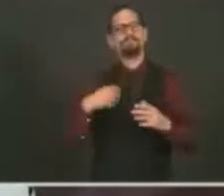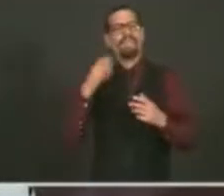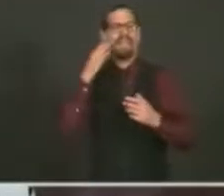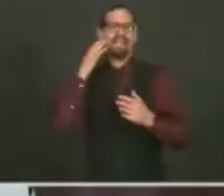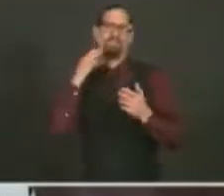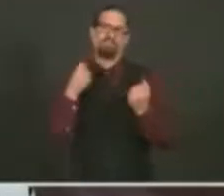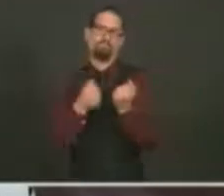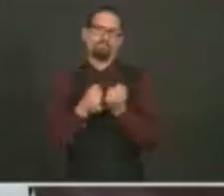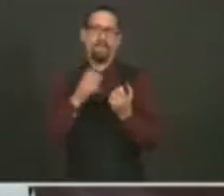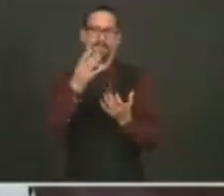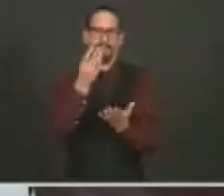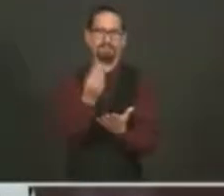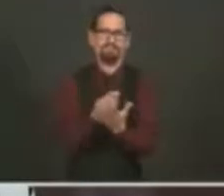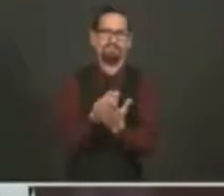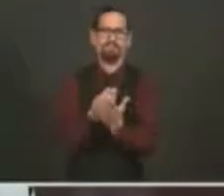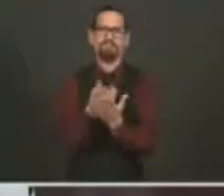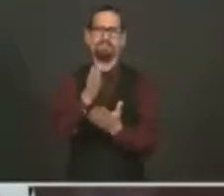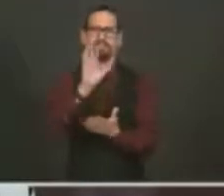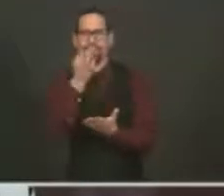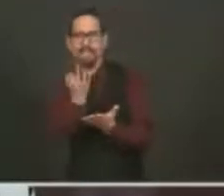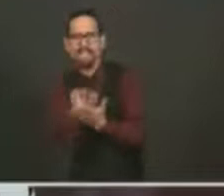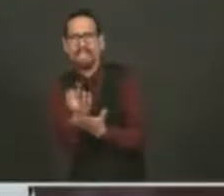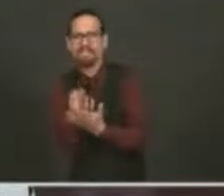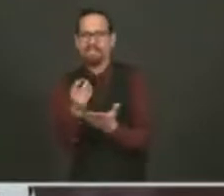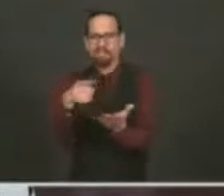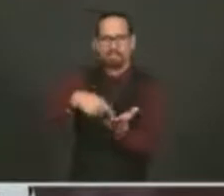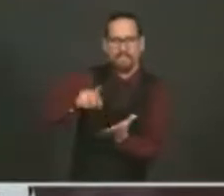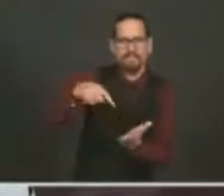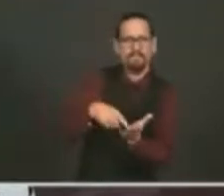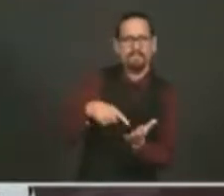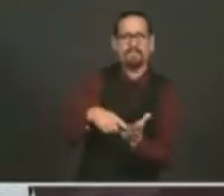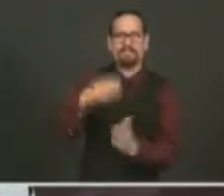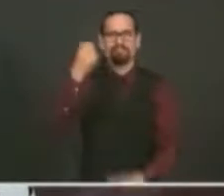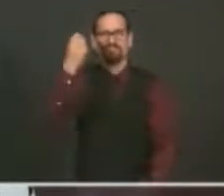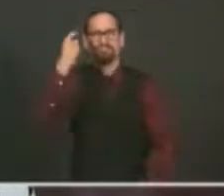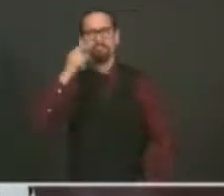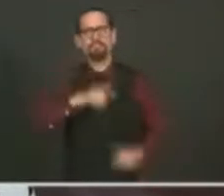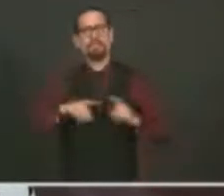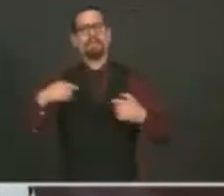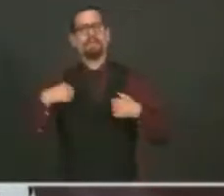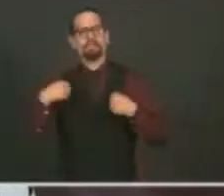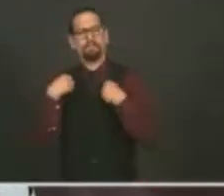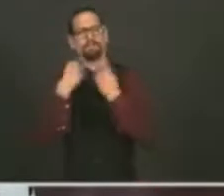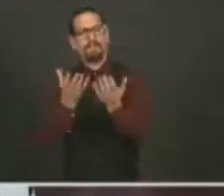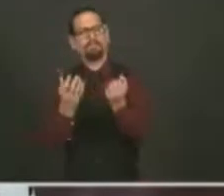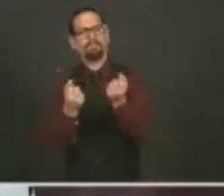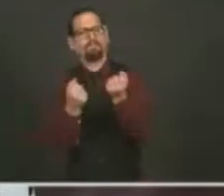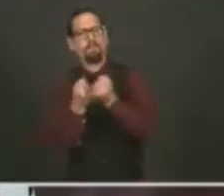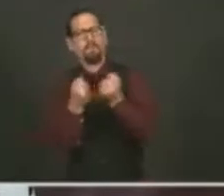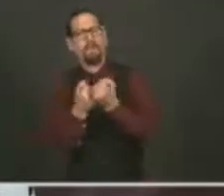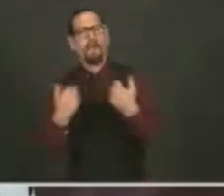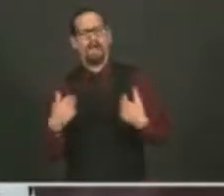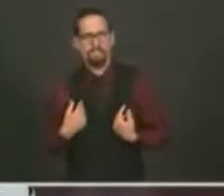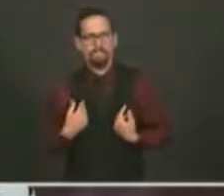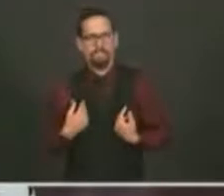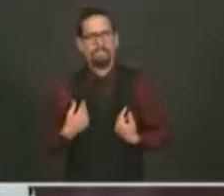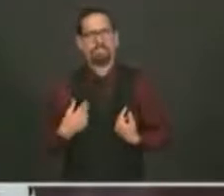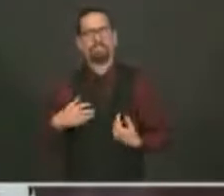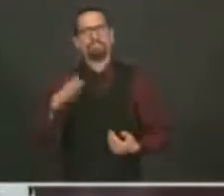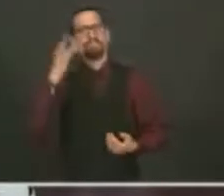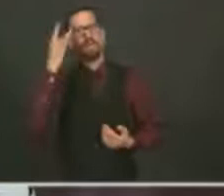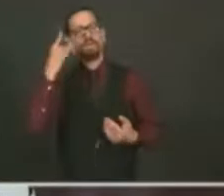challenging and otherwise. We want to provide the resources and support for you, because if you go to